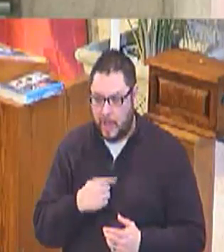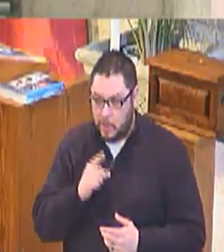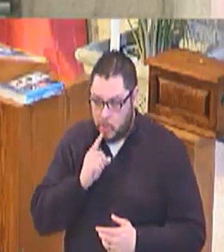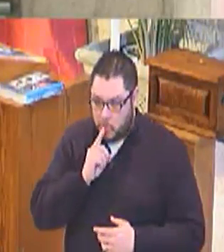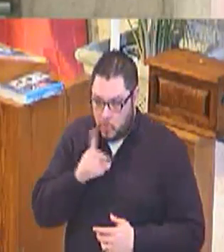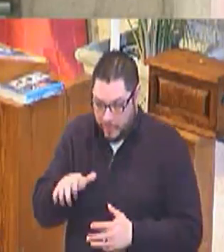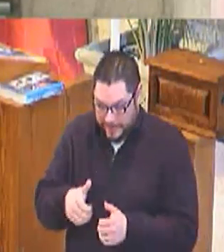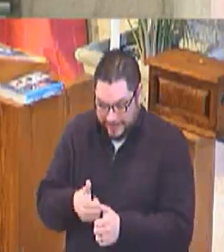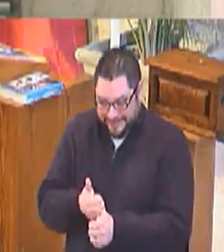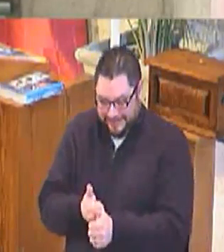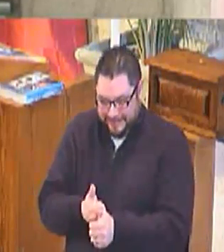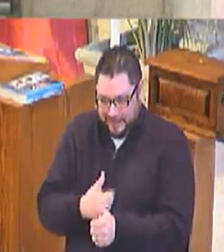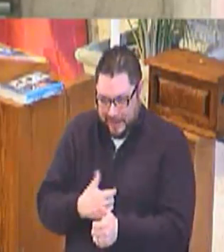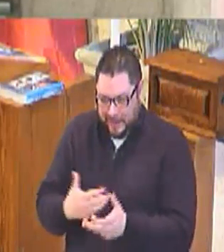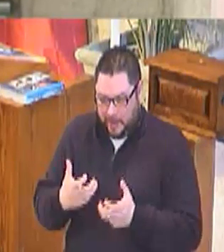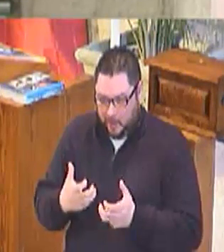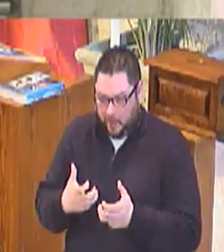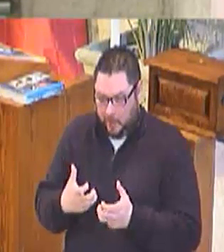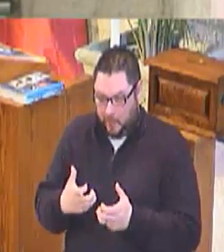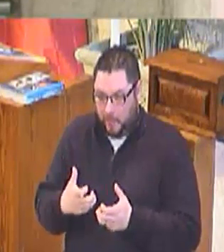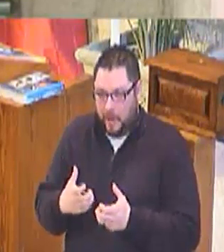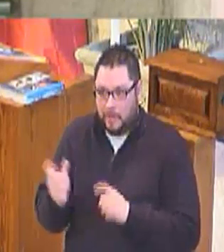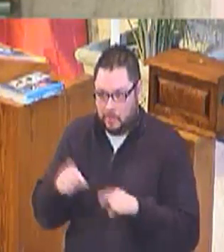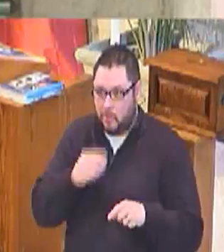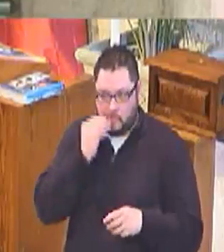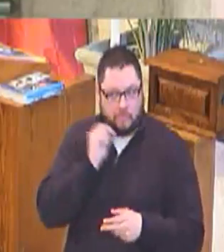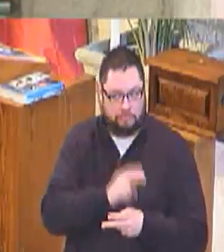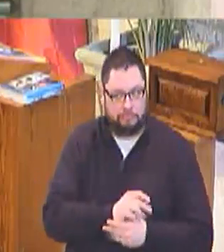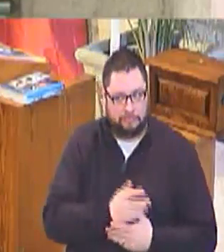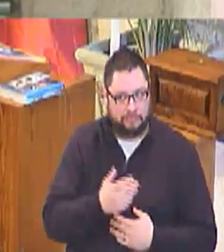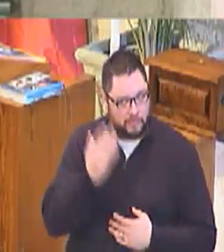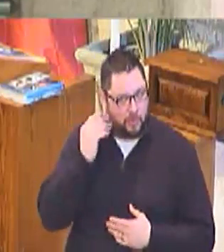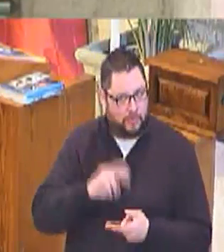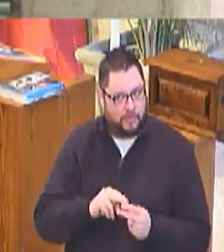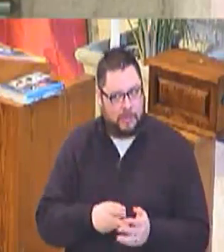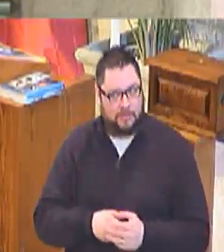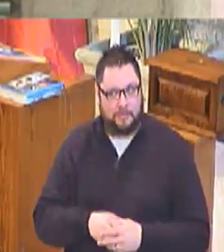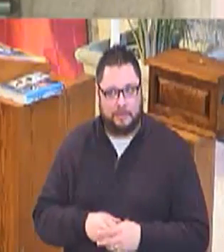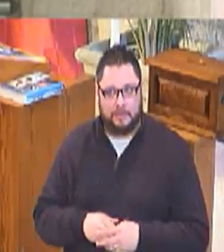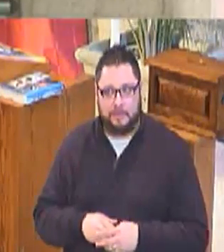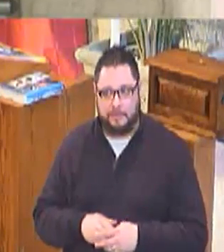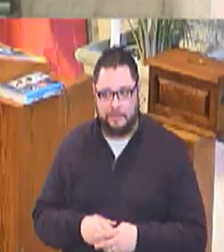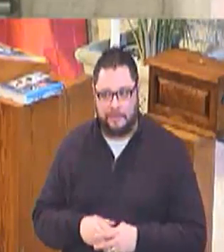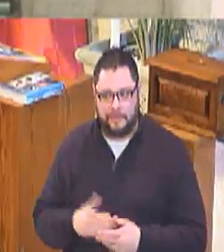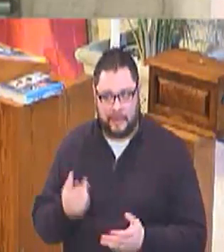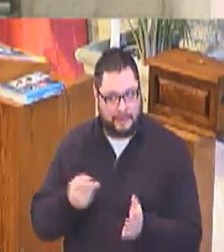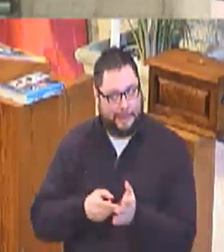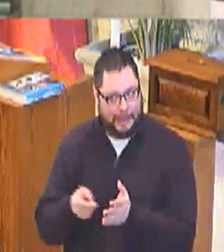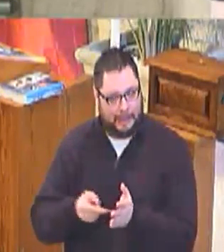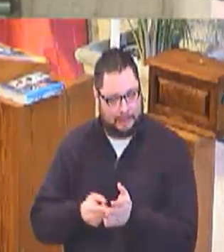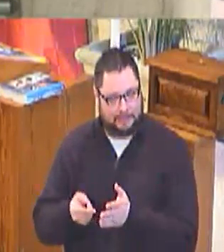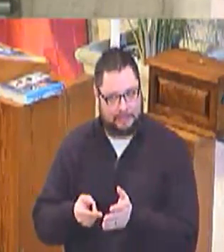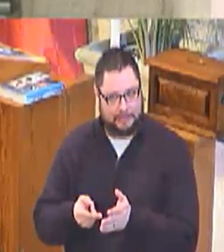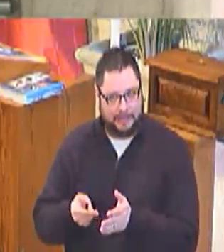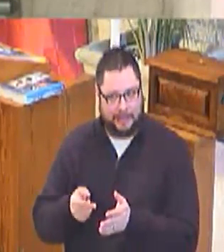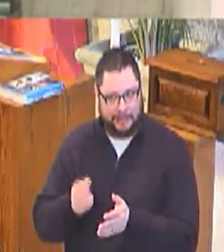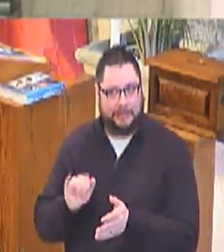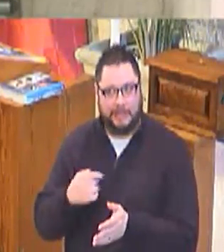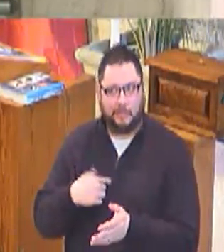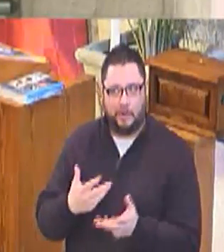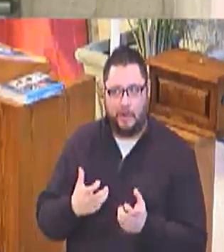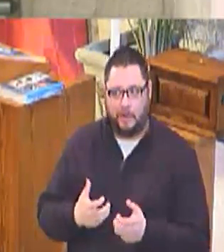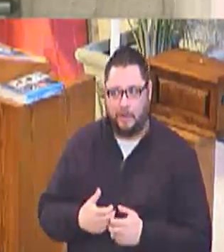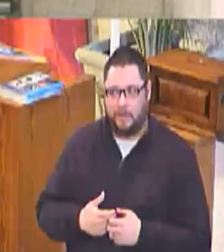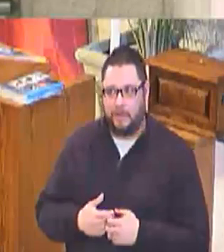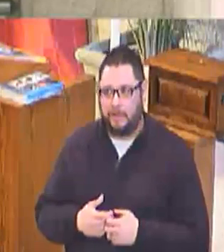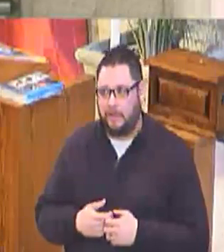life was someone to take home and put between the sheets. Do you know where I'm coming from? Let's just get real, okay? And we put it some ways